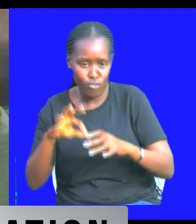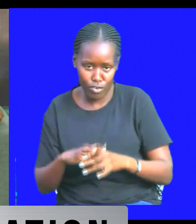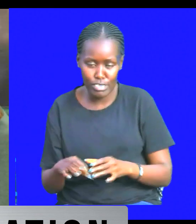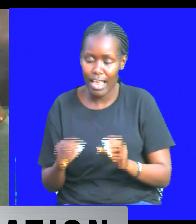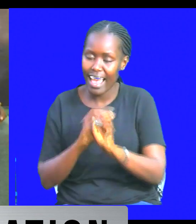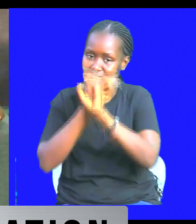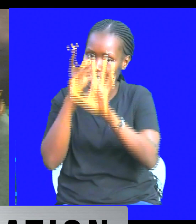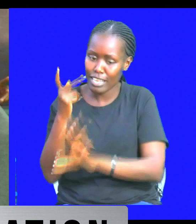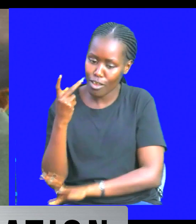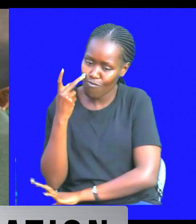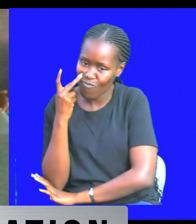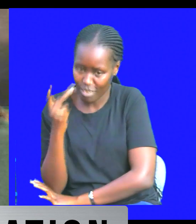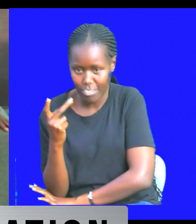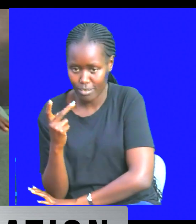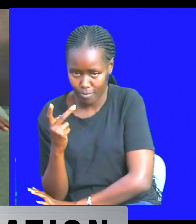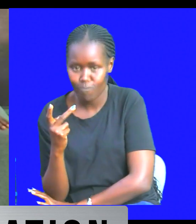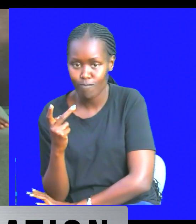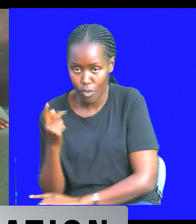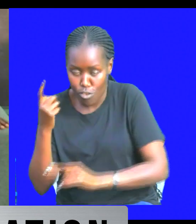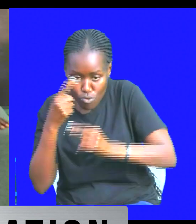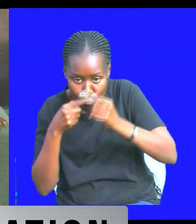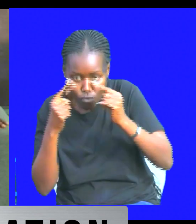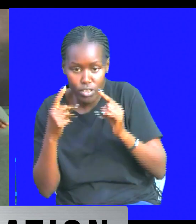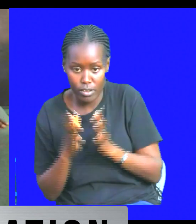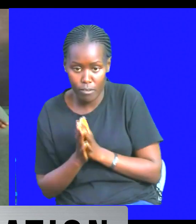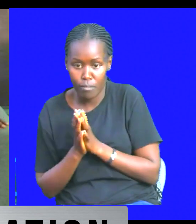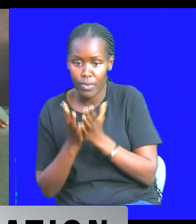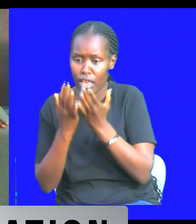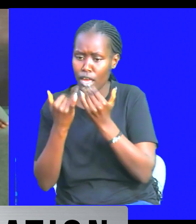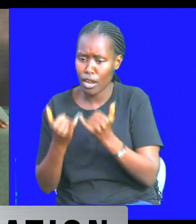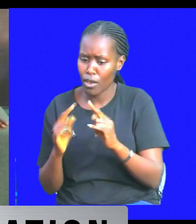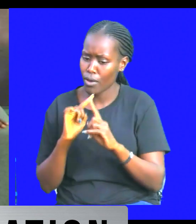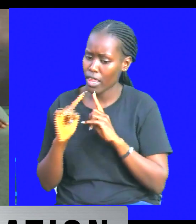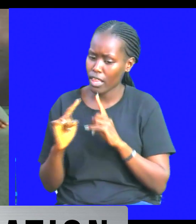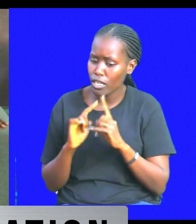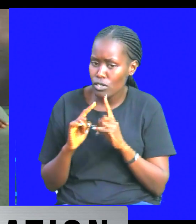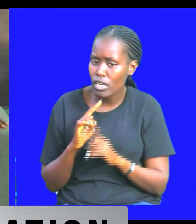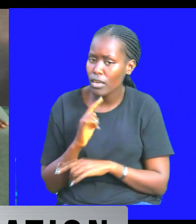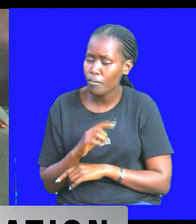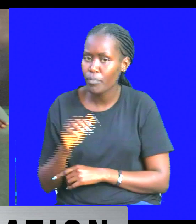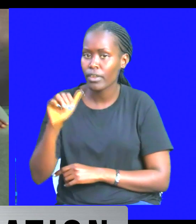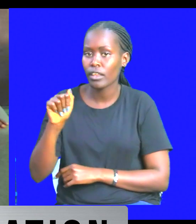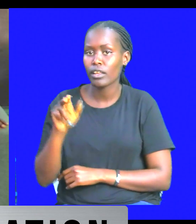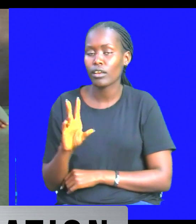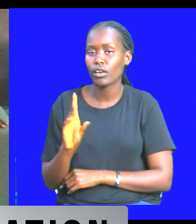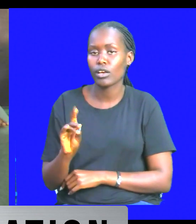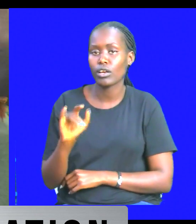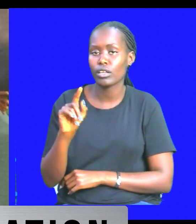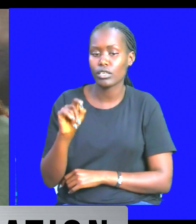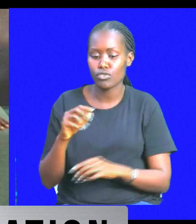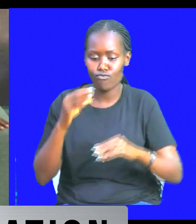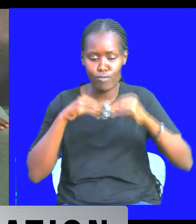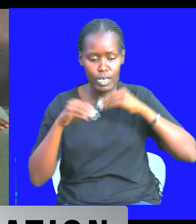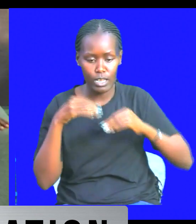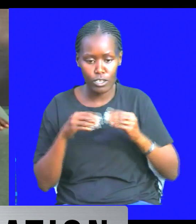that it is 3, 4, 5 votes that have put you into the place. Now they are talking. Obviously, the audit of the elections Yeah.